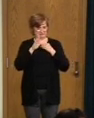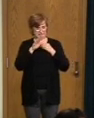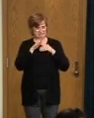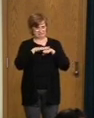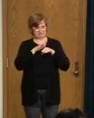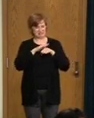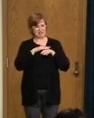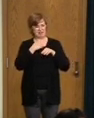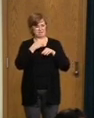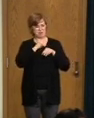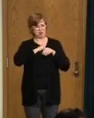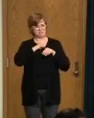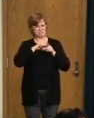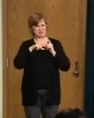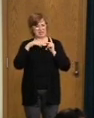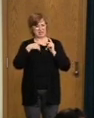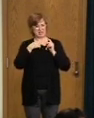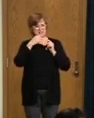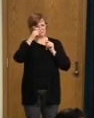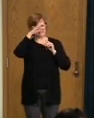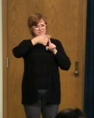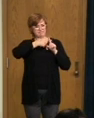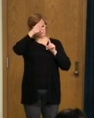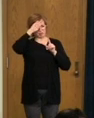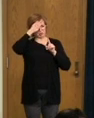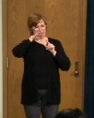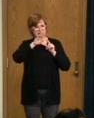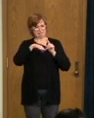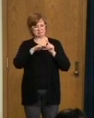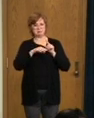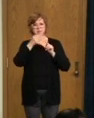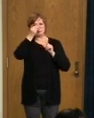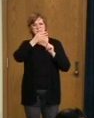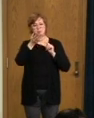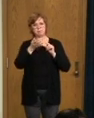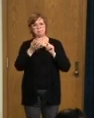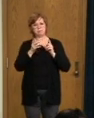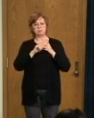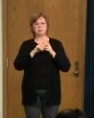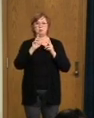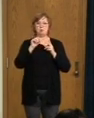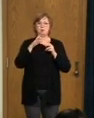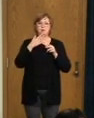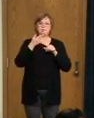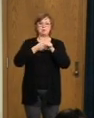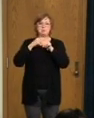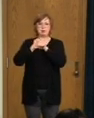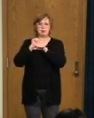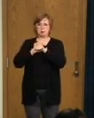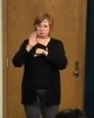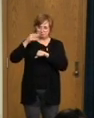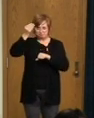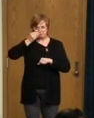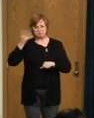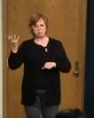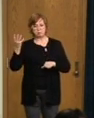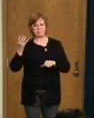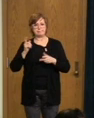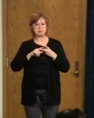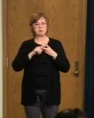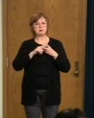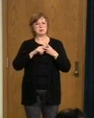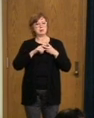them know that you're going for a test. They may need to self-monitor. If you test positive, let your family and friends who you think you were closer than 15